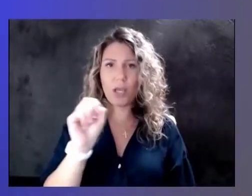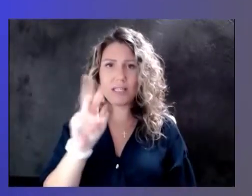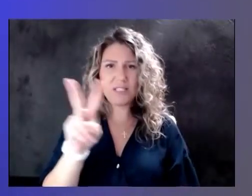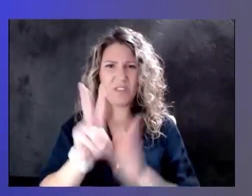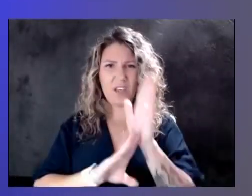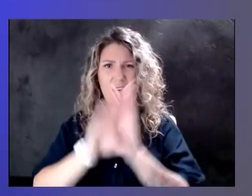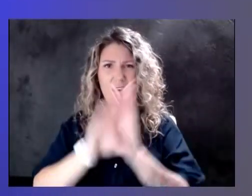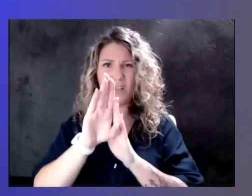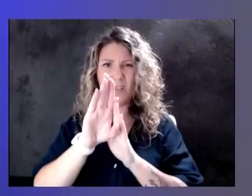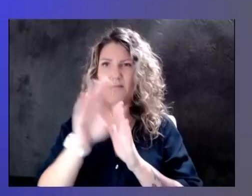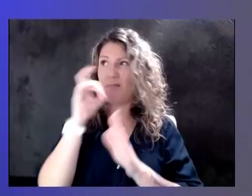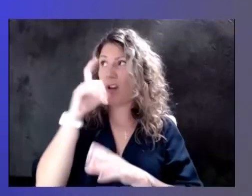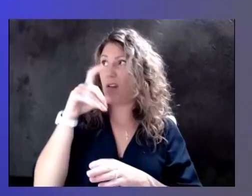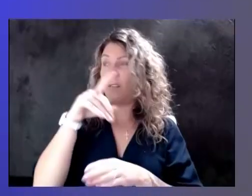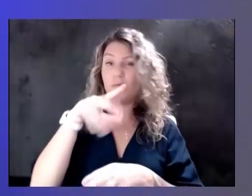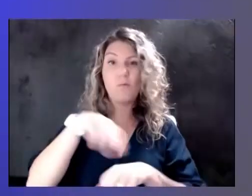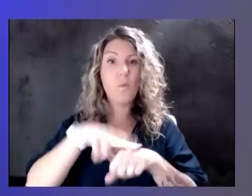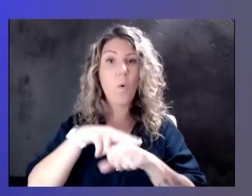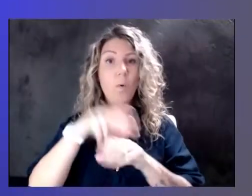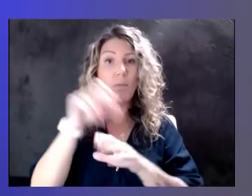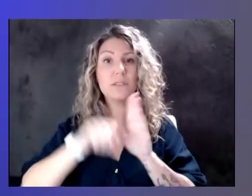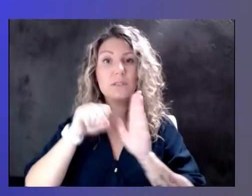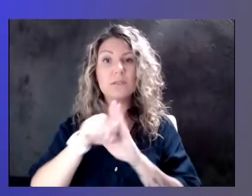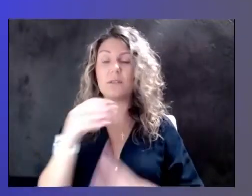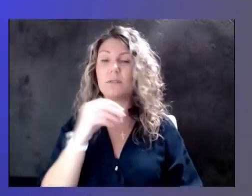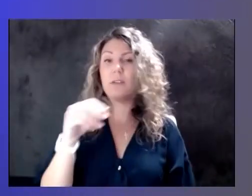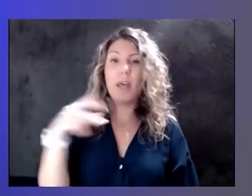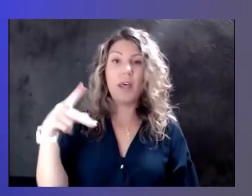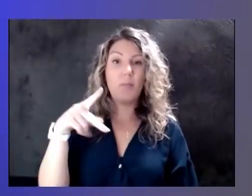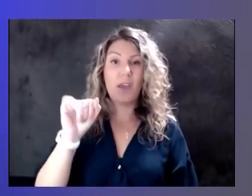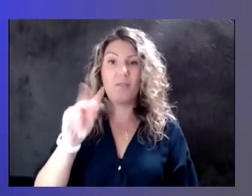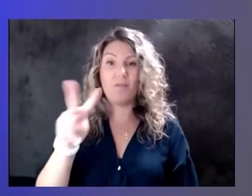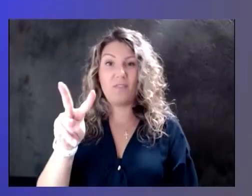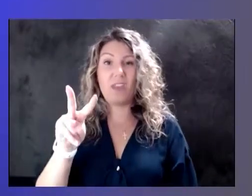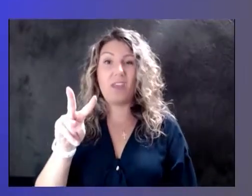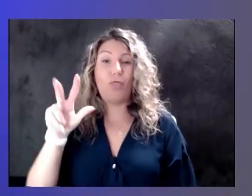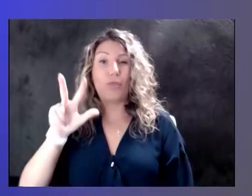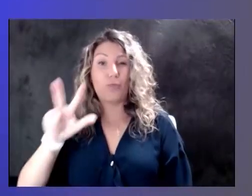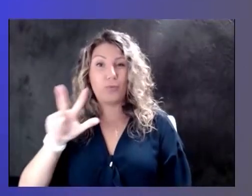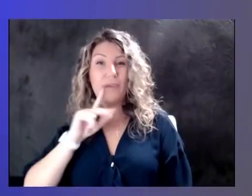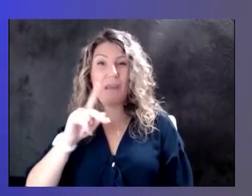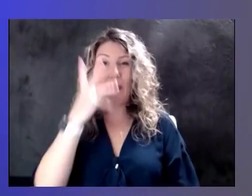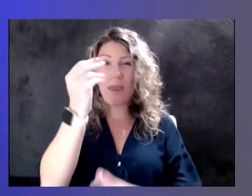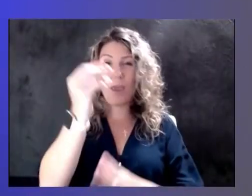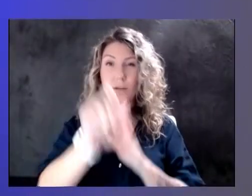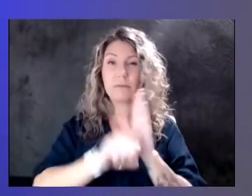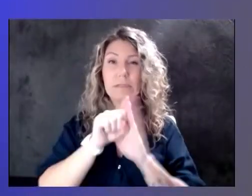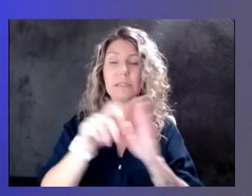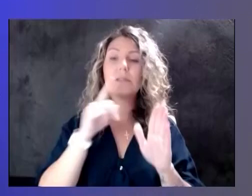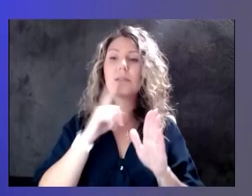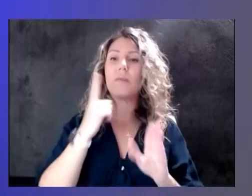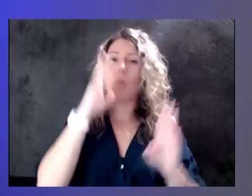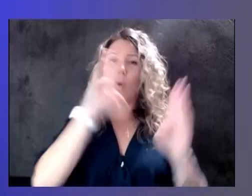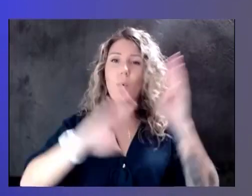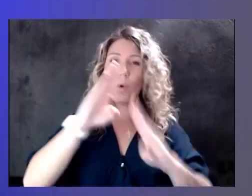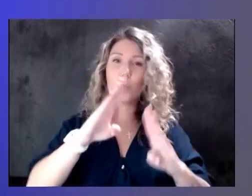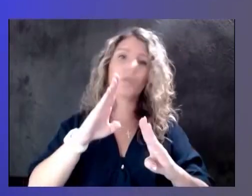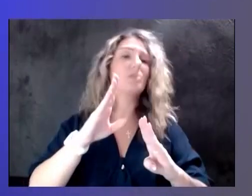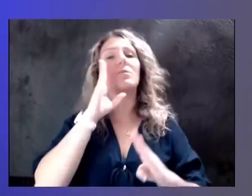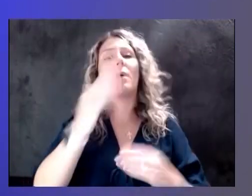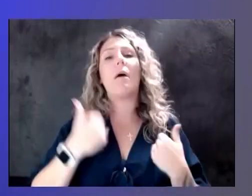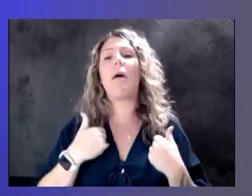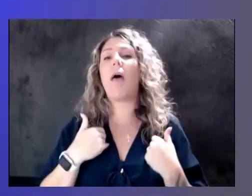this PIV3 peak out of season. We continue to look for flu. I'm a little bit worried that we're going to have an out of season influenza virus.